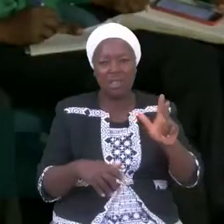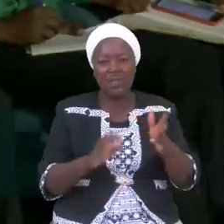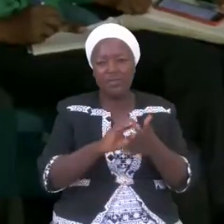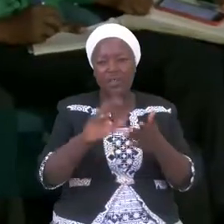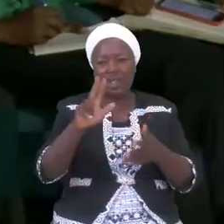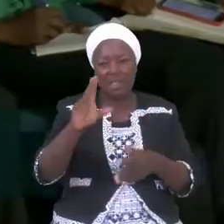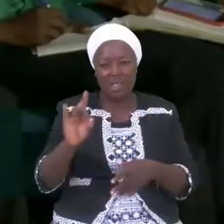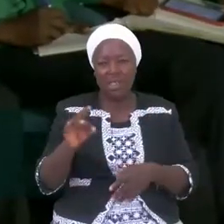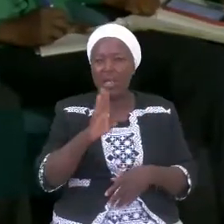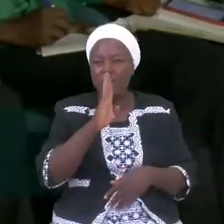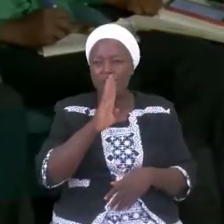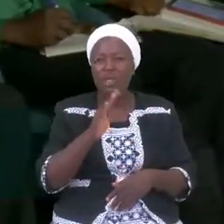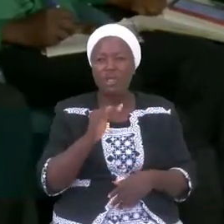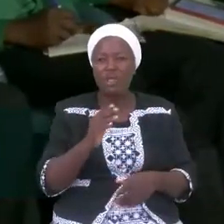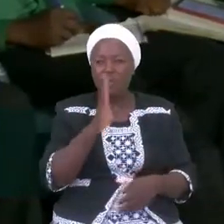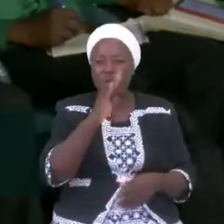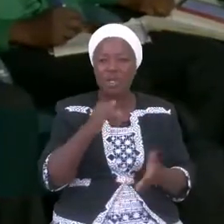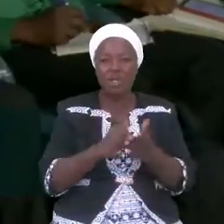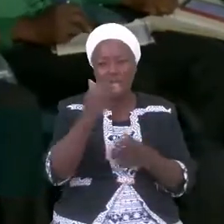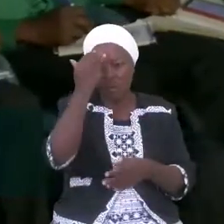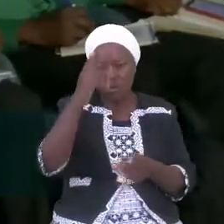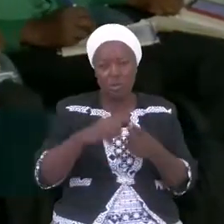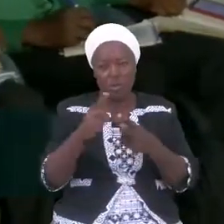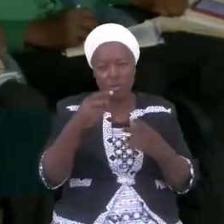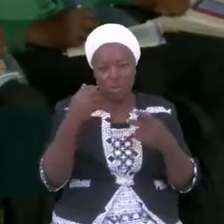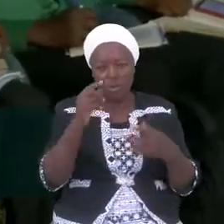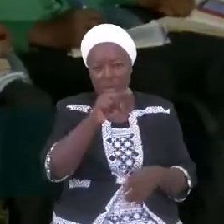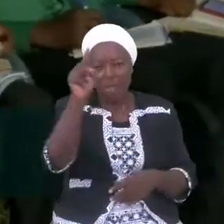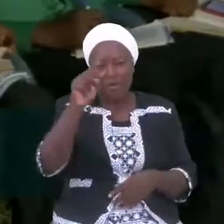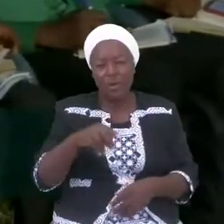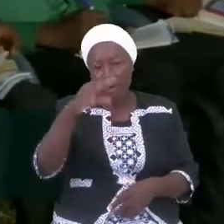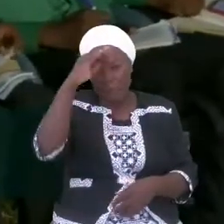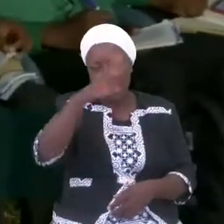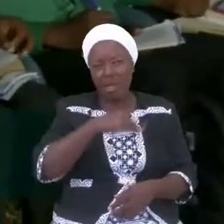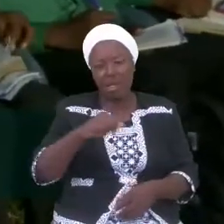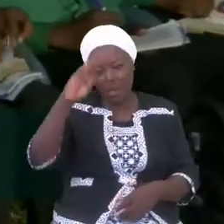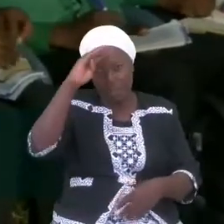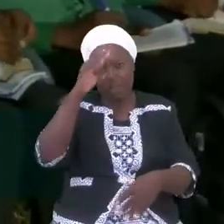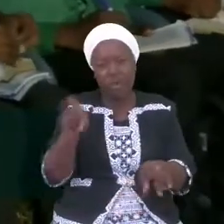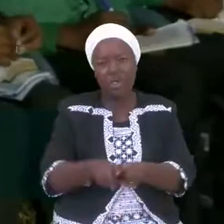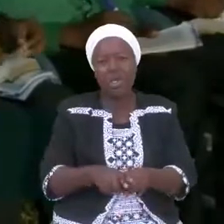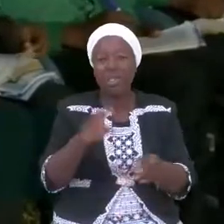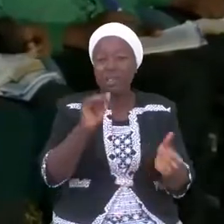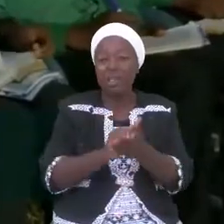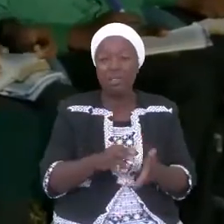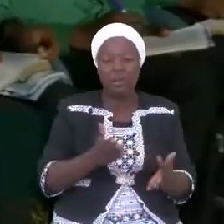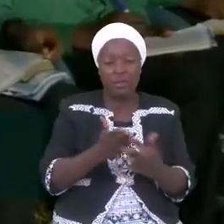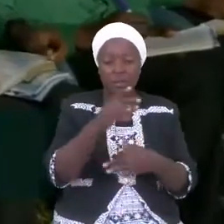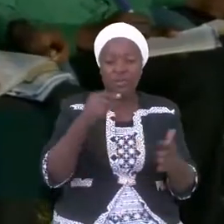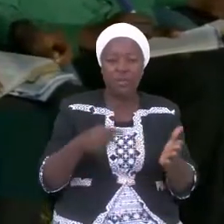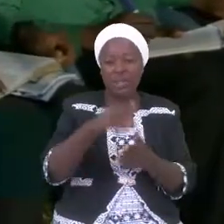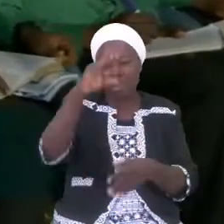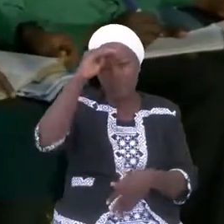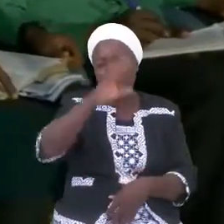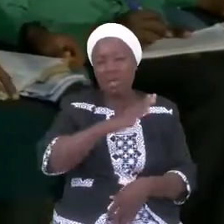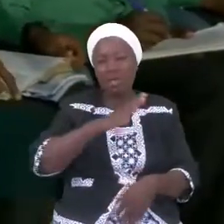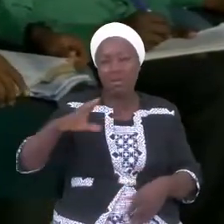you therefore, men and brethren, that through this man,